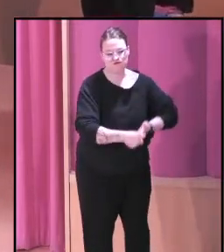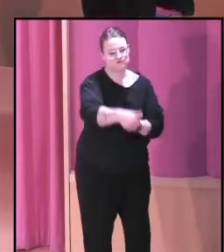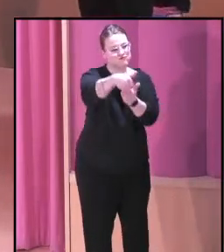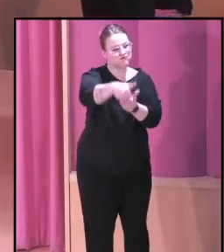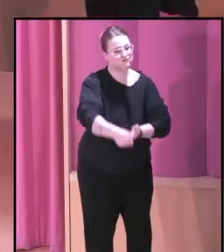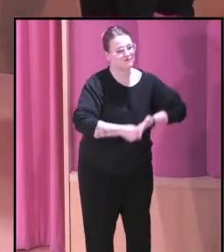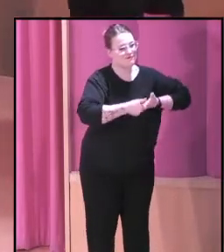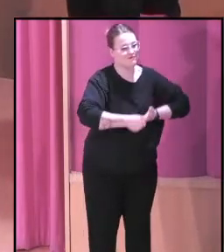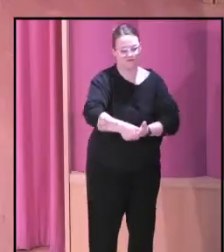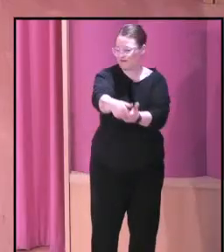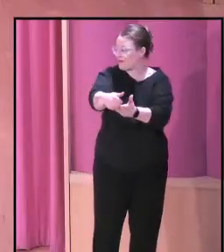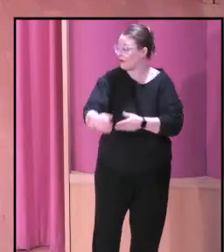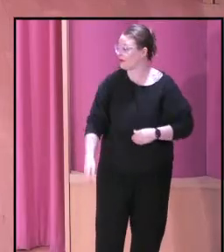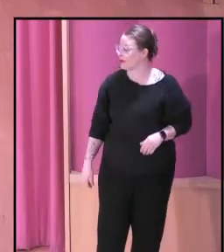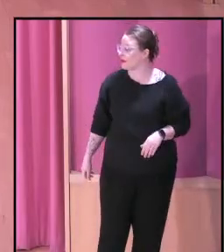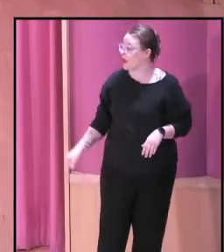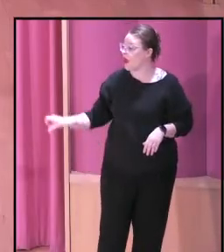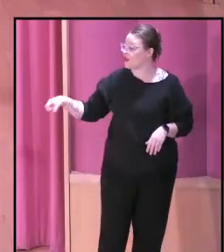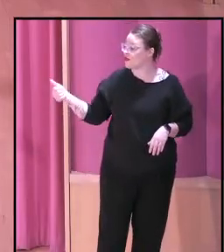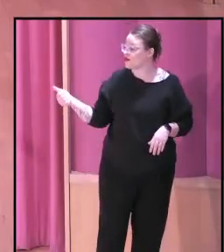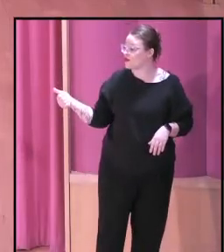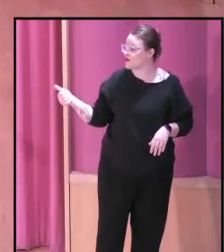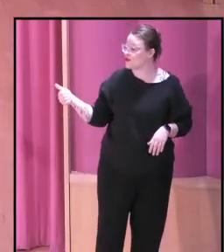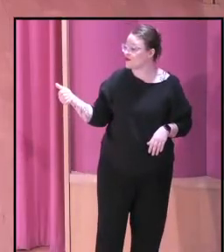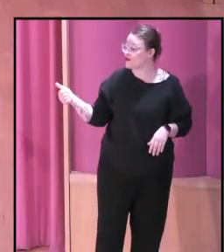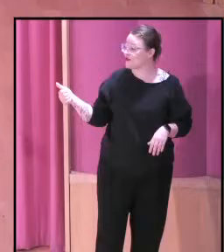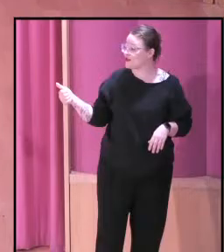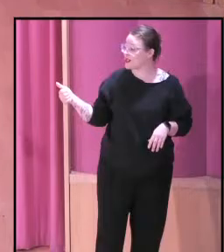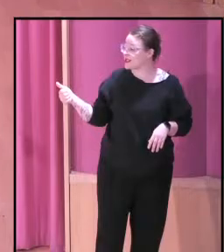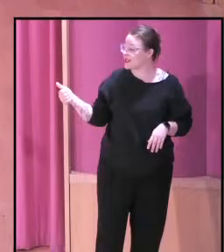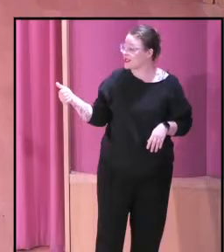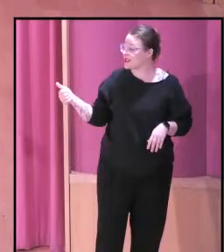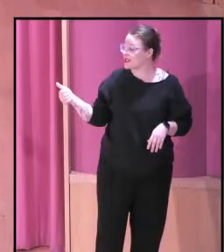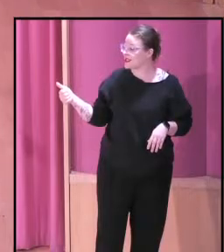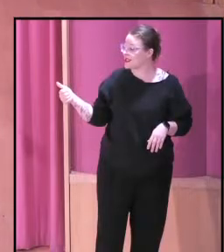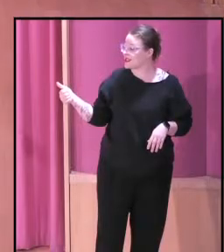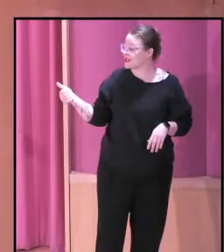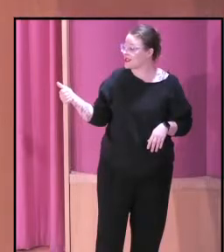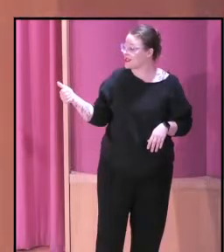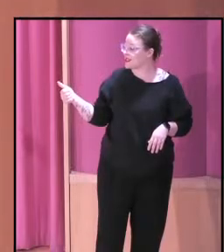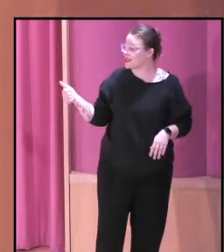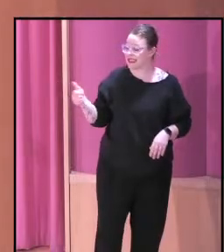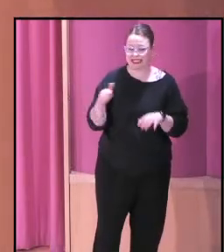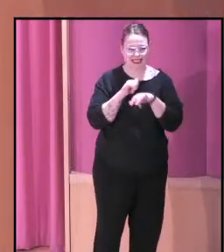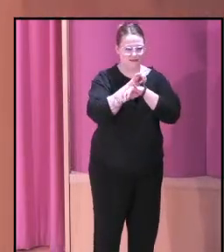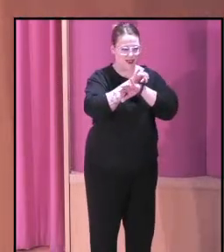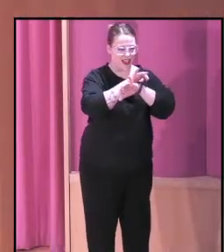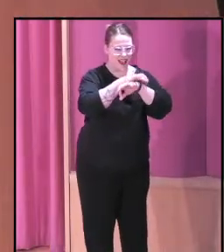And that leads to another trick as well. We go from there into the spider's web.